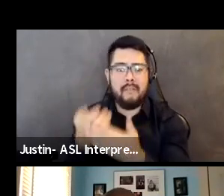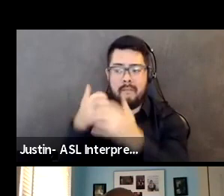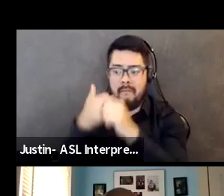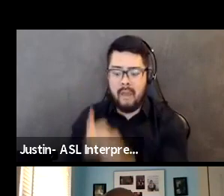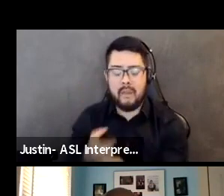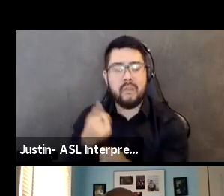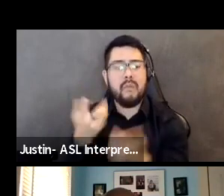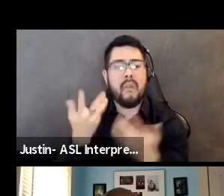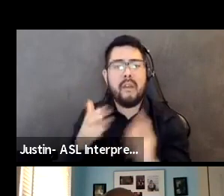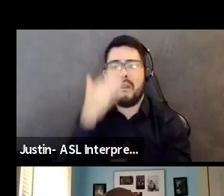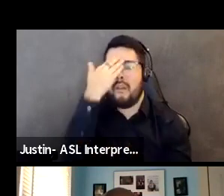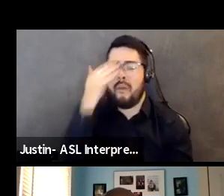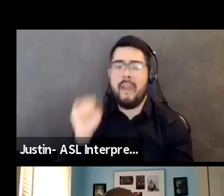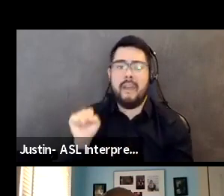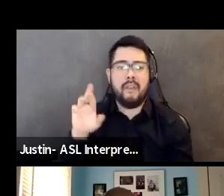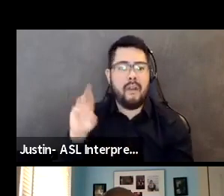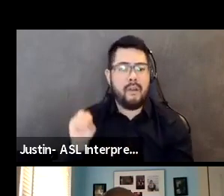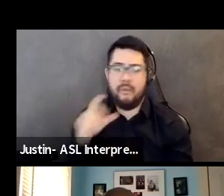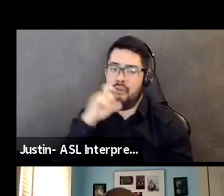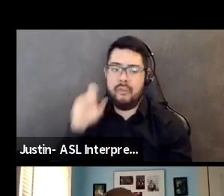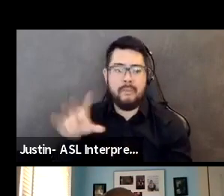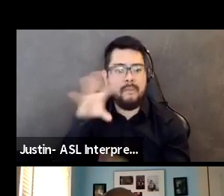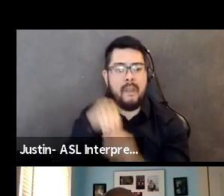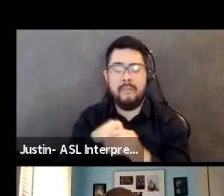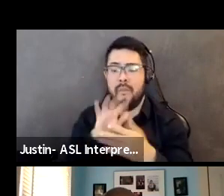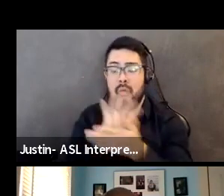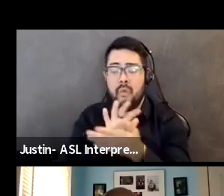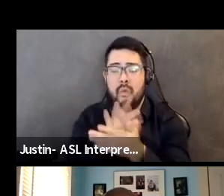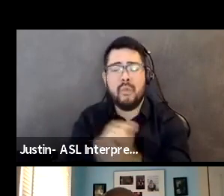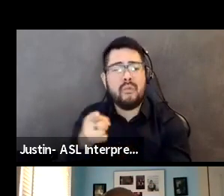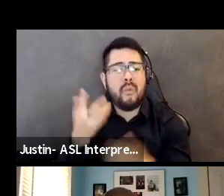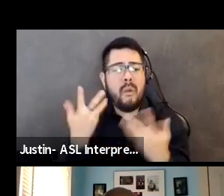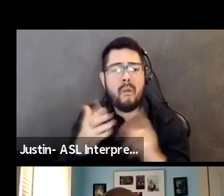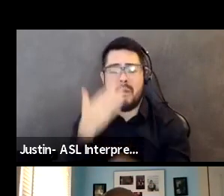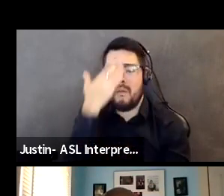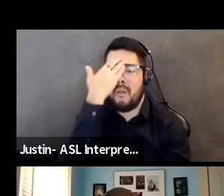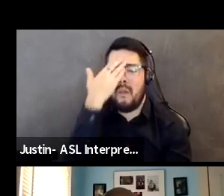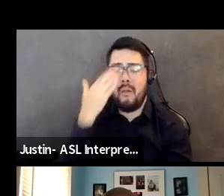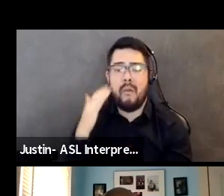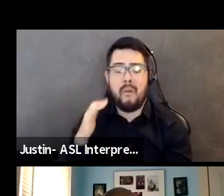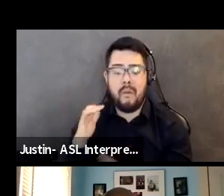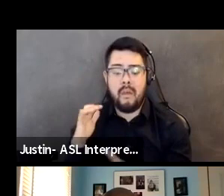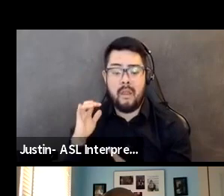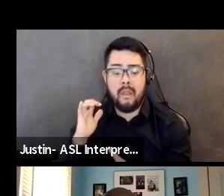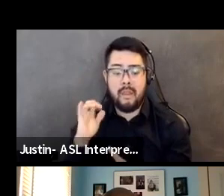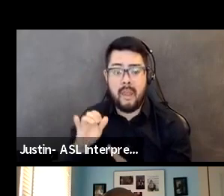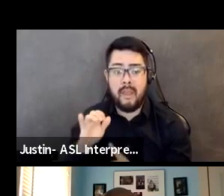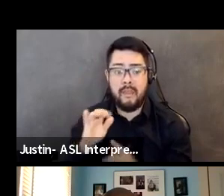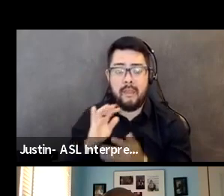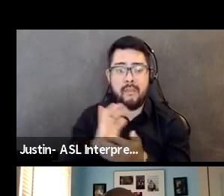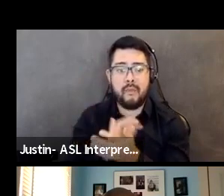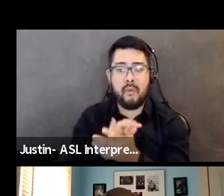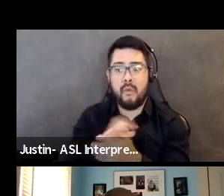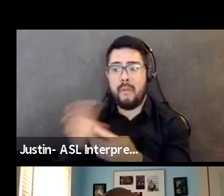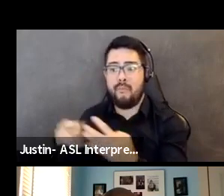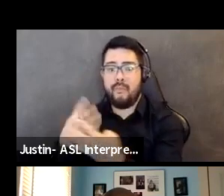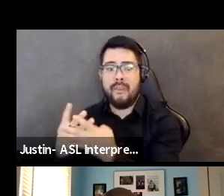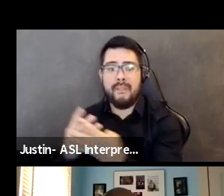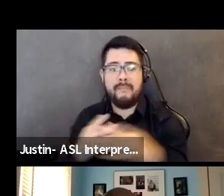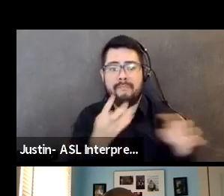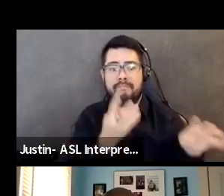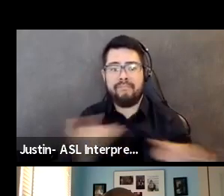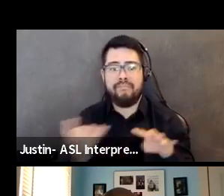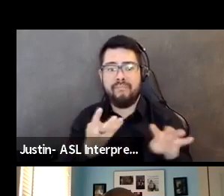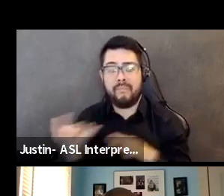know that sros do not belong in schools you know that they perpetuate the school-to-prison pipeline for black students